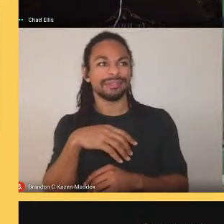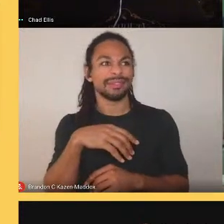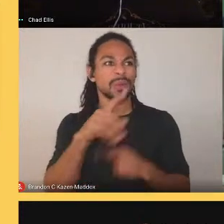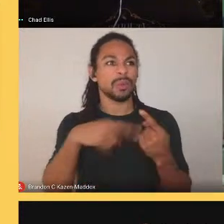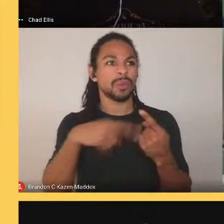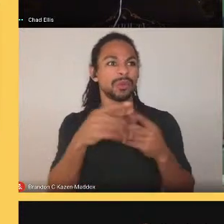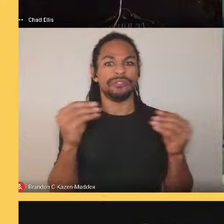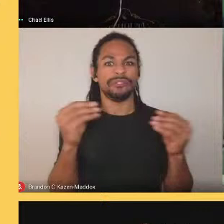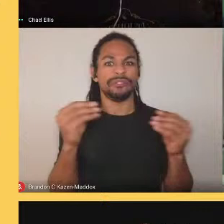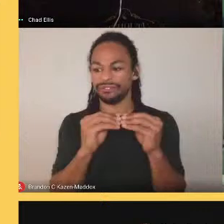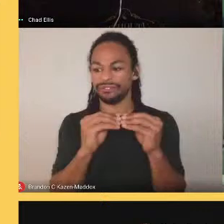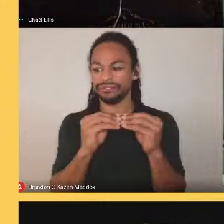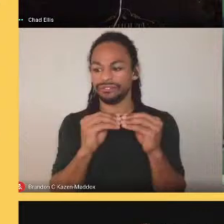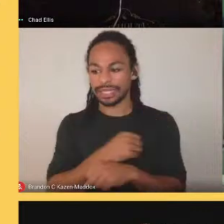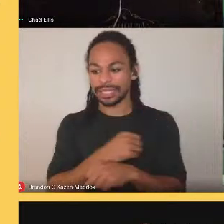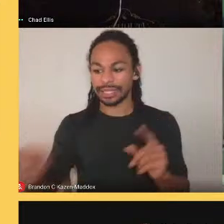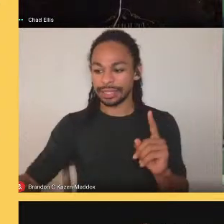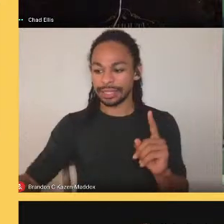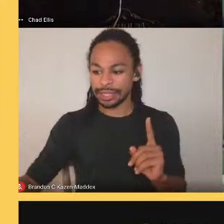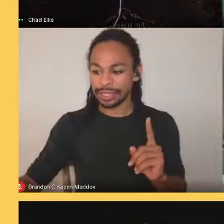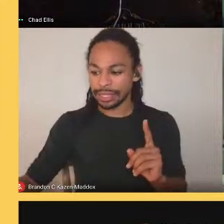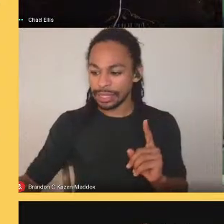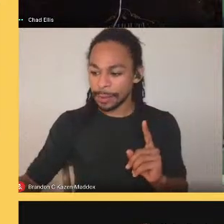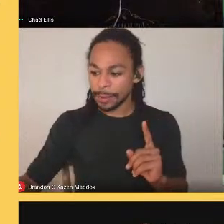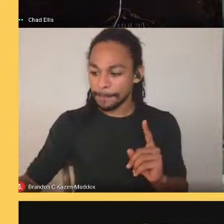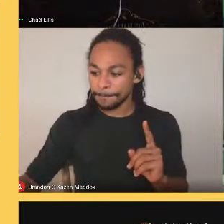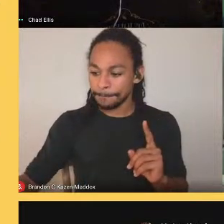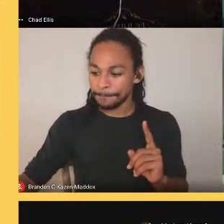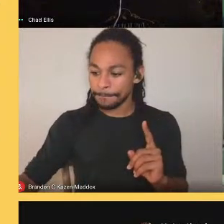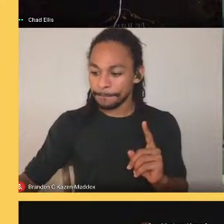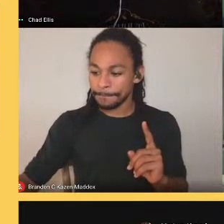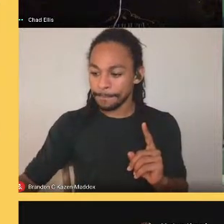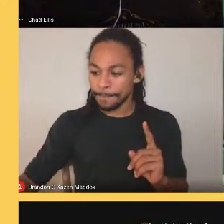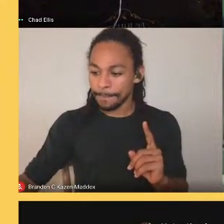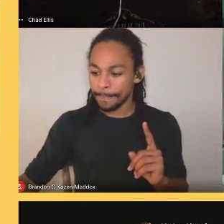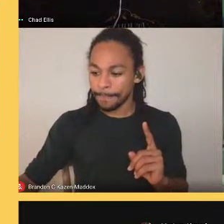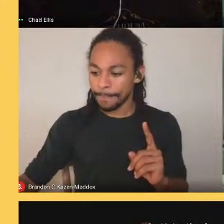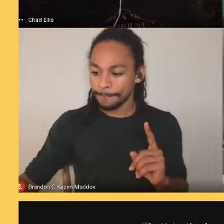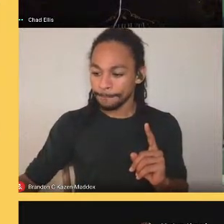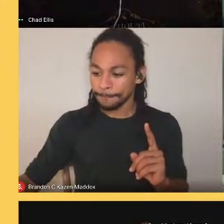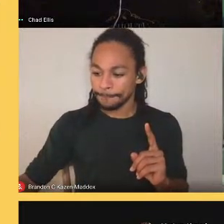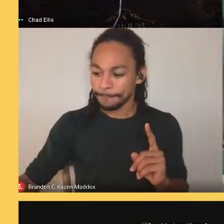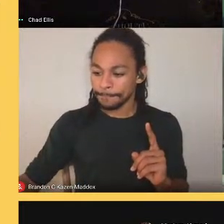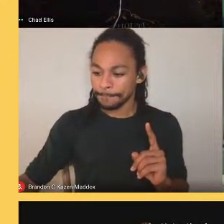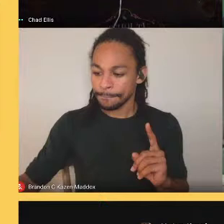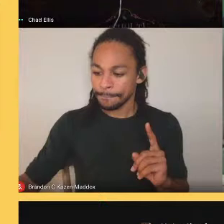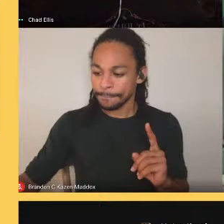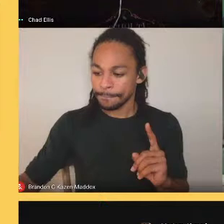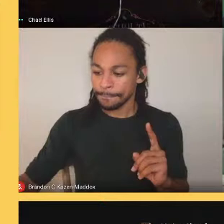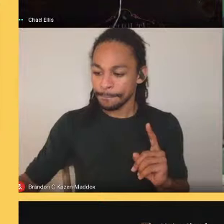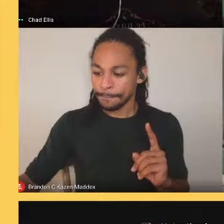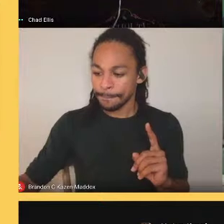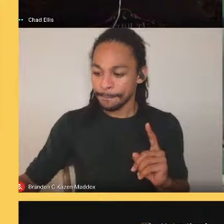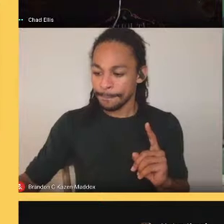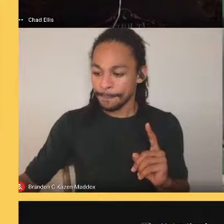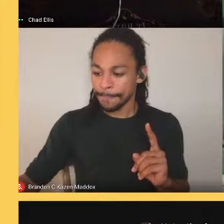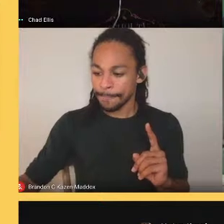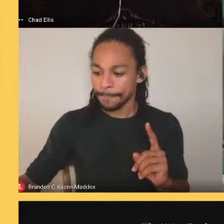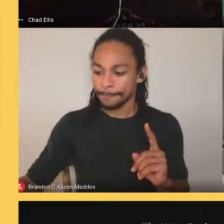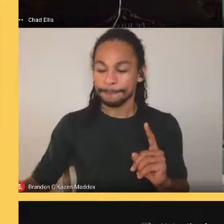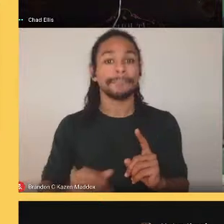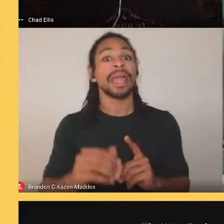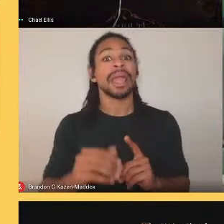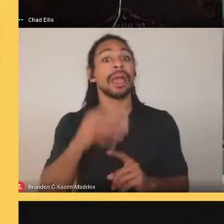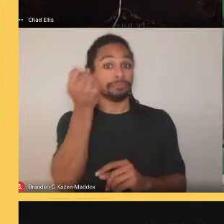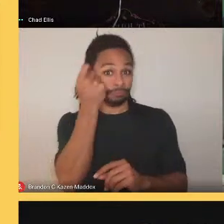I would say, as a quick piece of advice for everybody, not even just GMs, every encounter is probably going to take three times as long as you think it